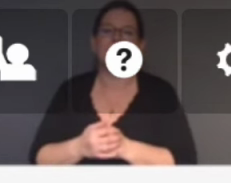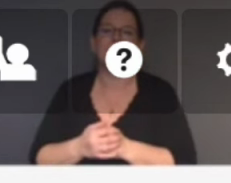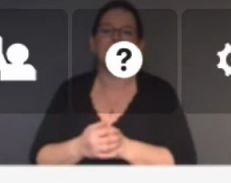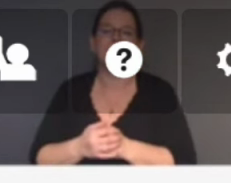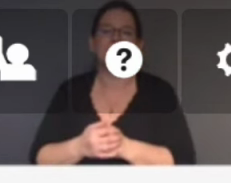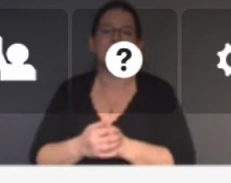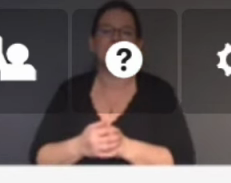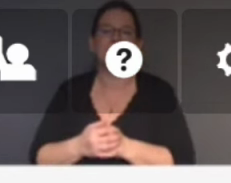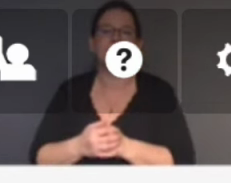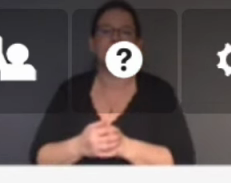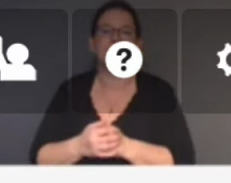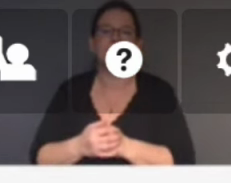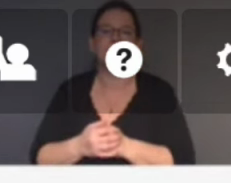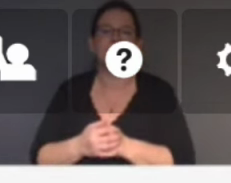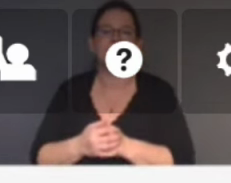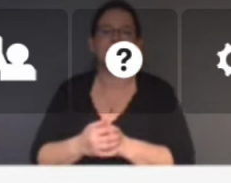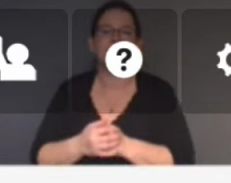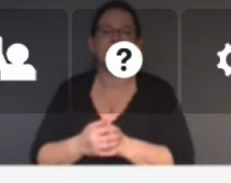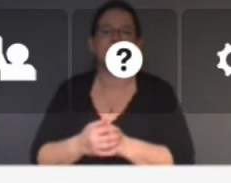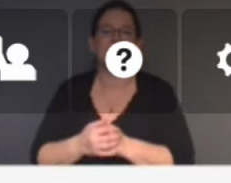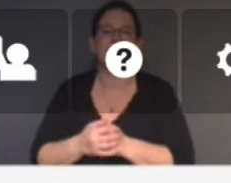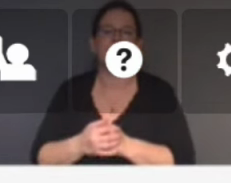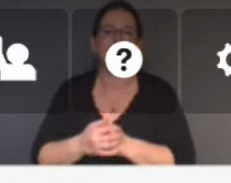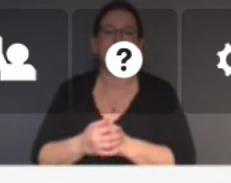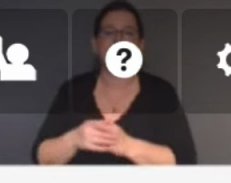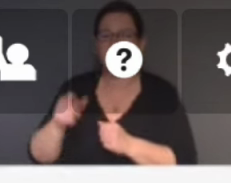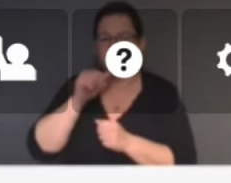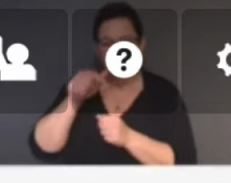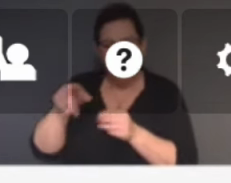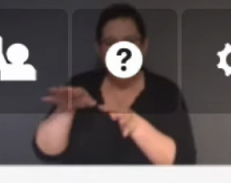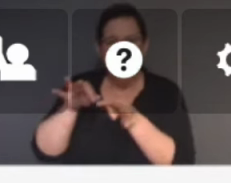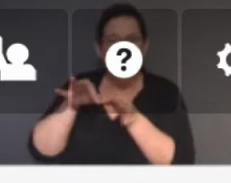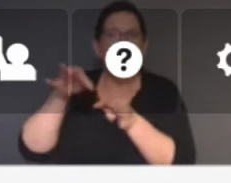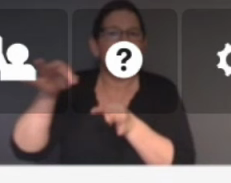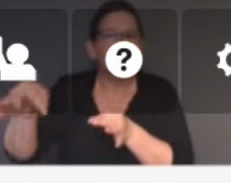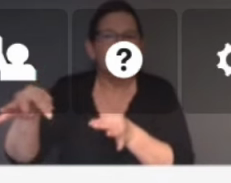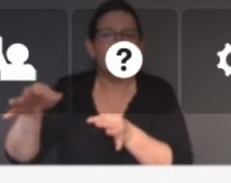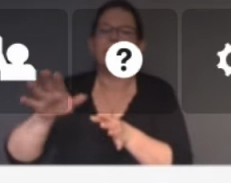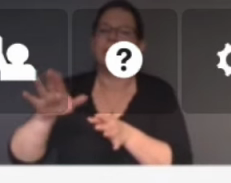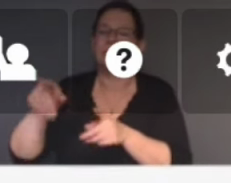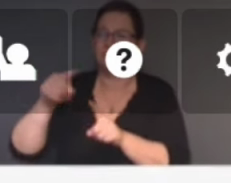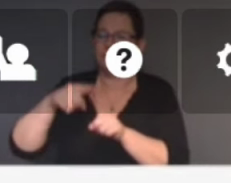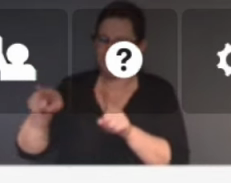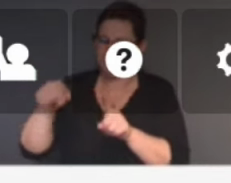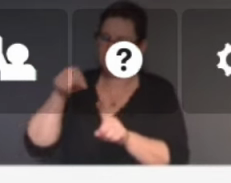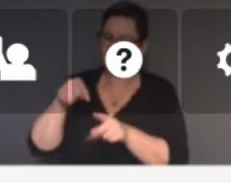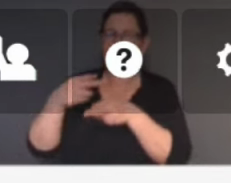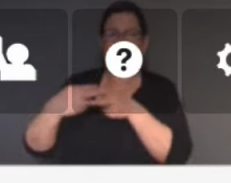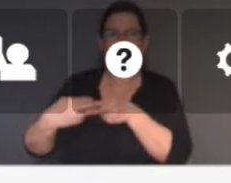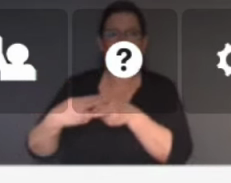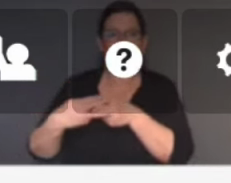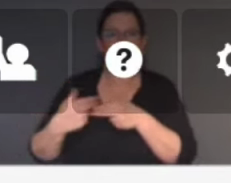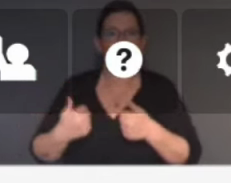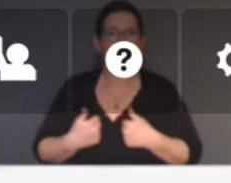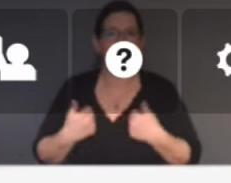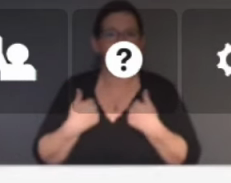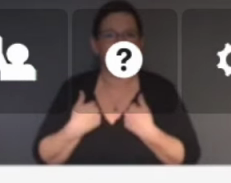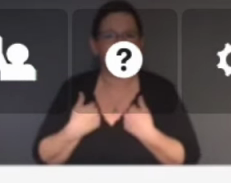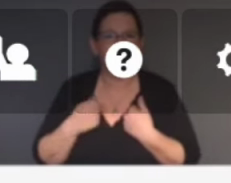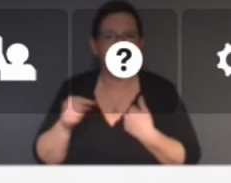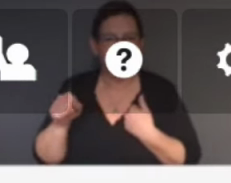may be entitled to the GST HST credit and climate action incentive payments as soon as you arrive